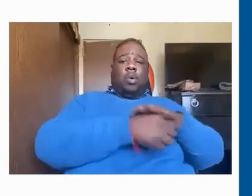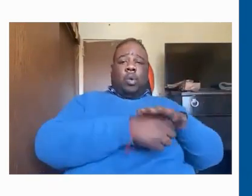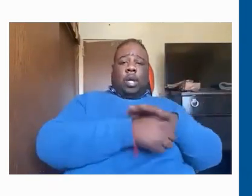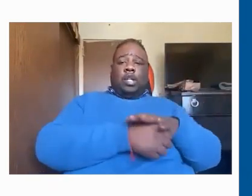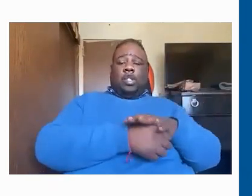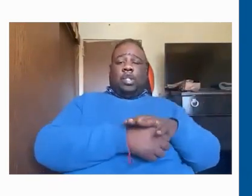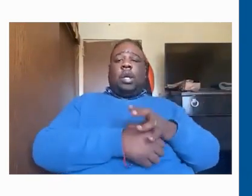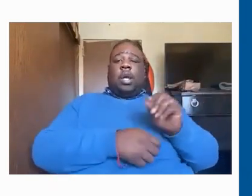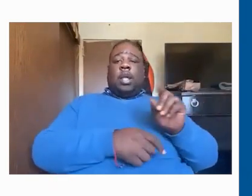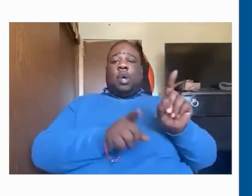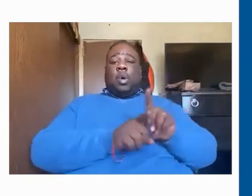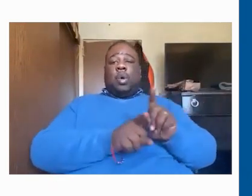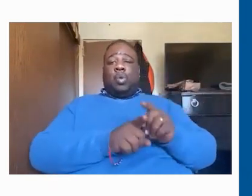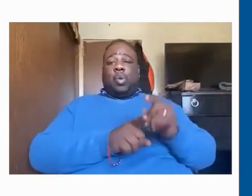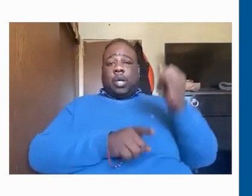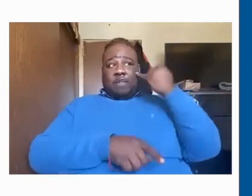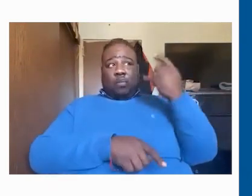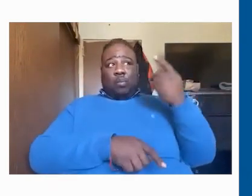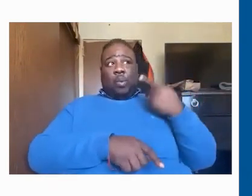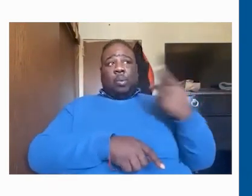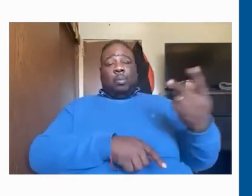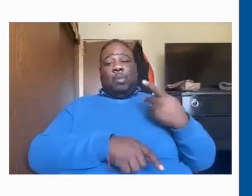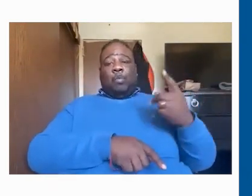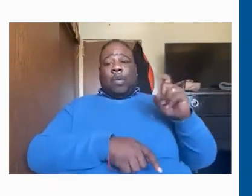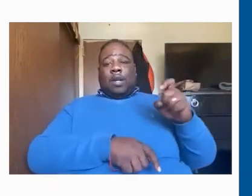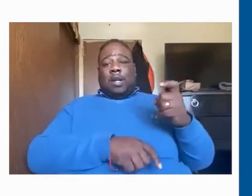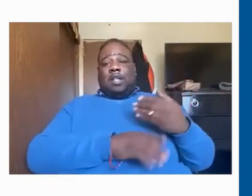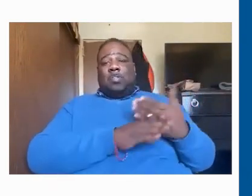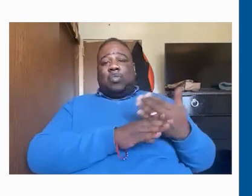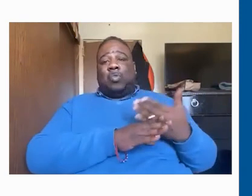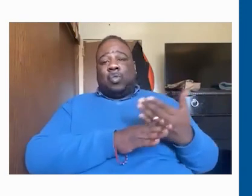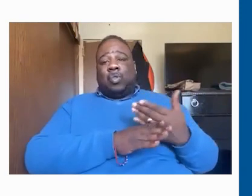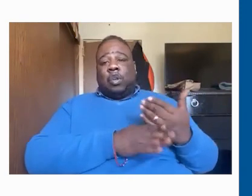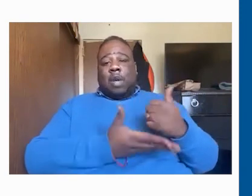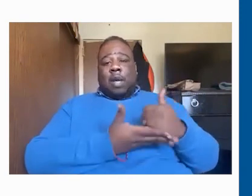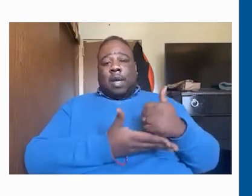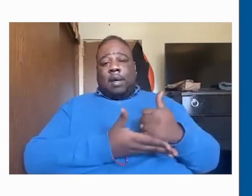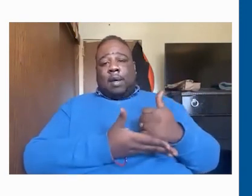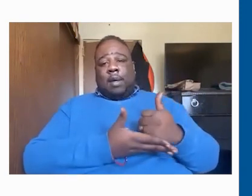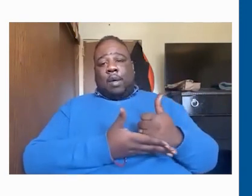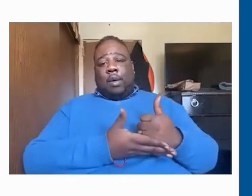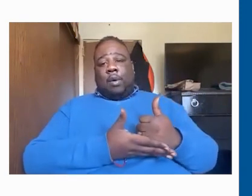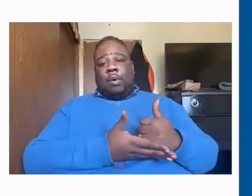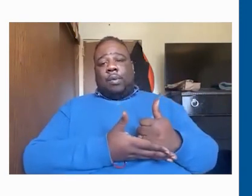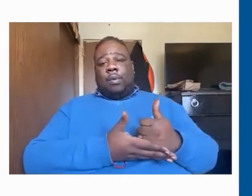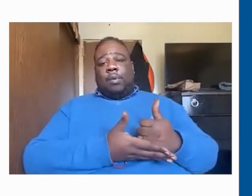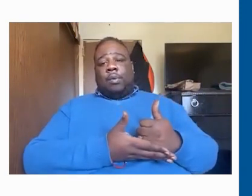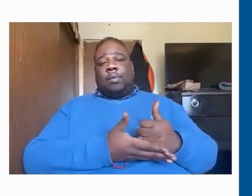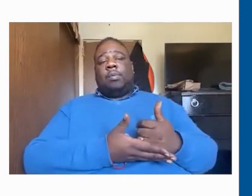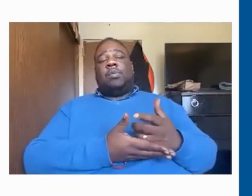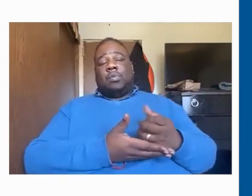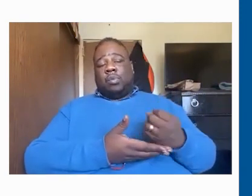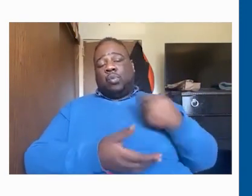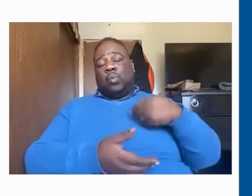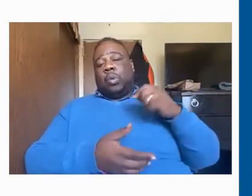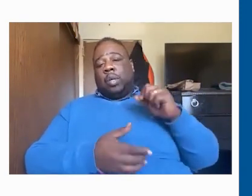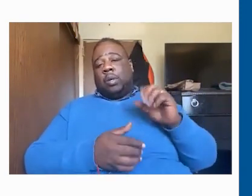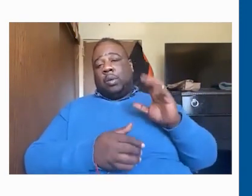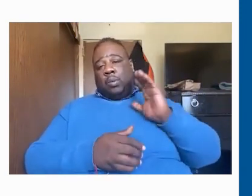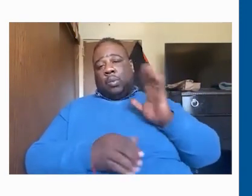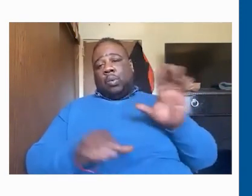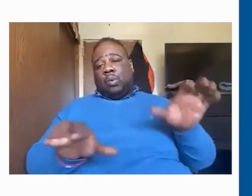mutual aid, incident where if they need extra help from other agencies, we'll do that too. I know that